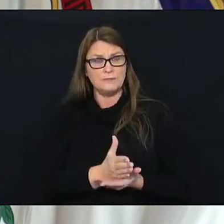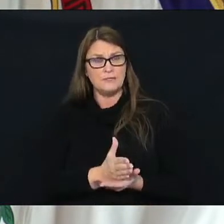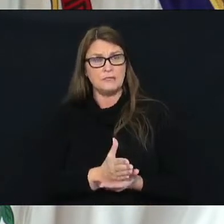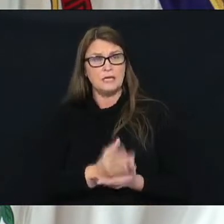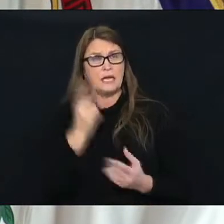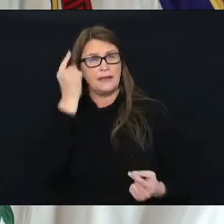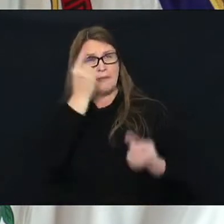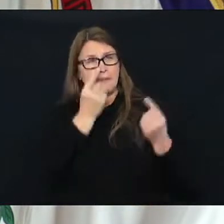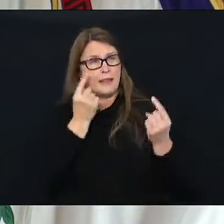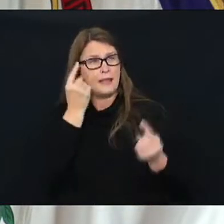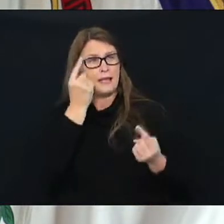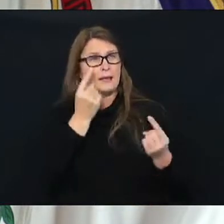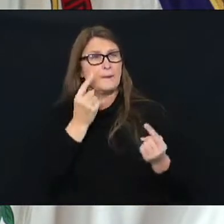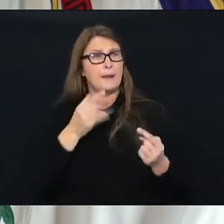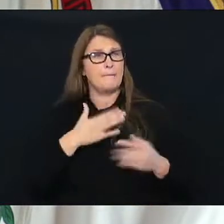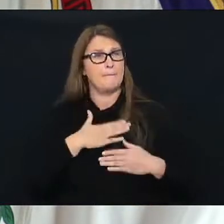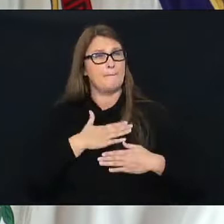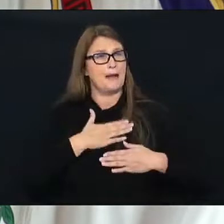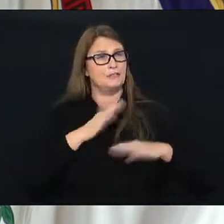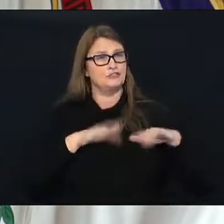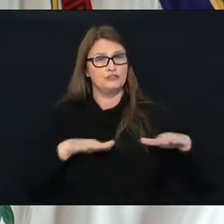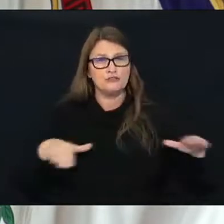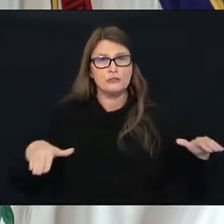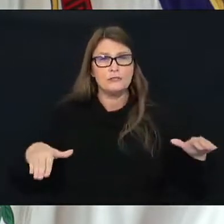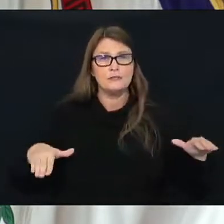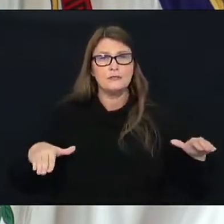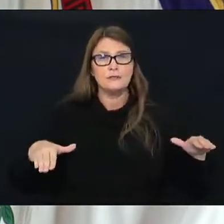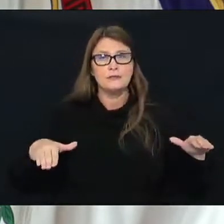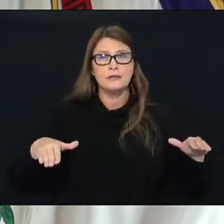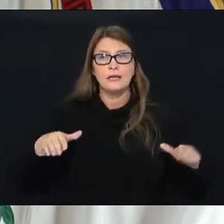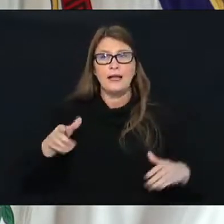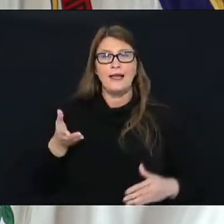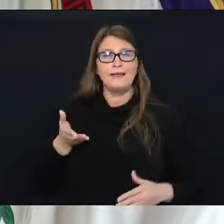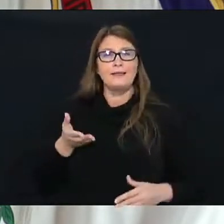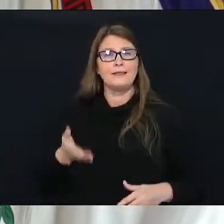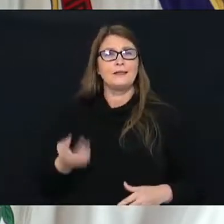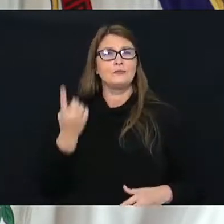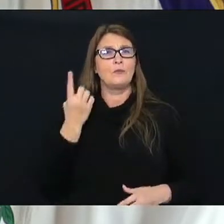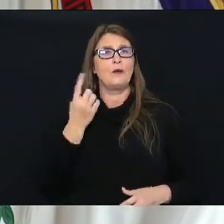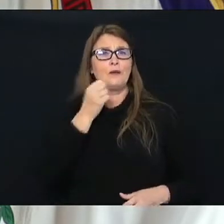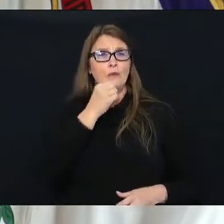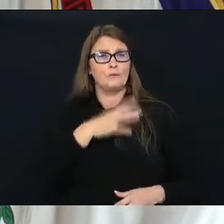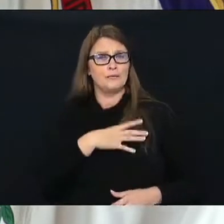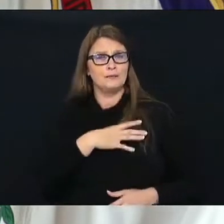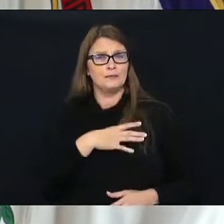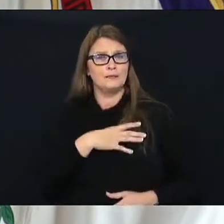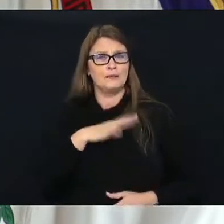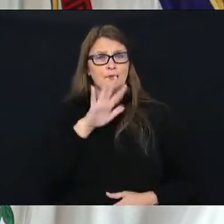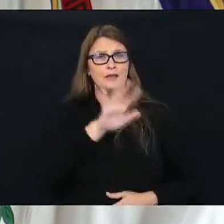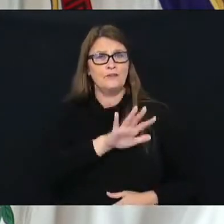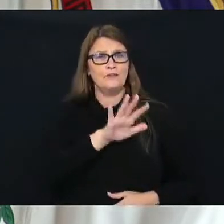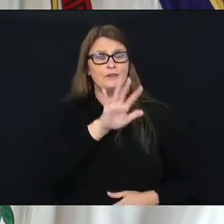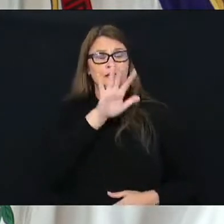I think about my children. I think about this young lady. For the